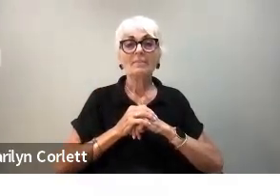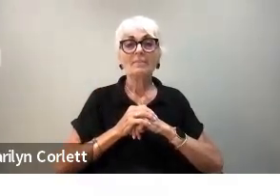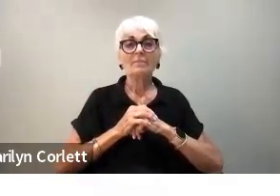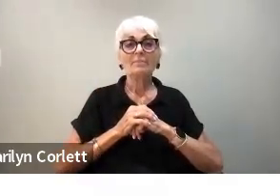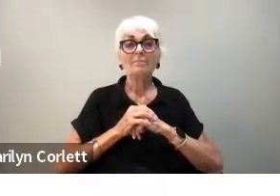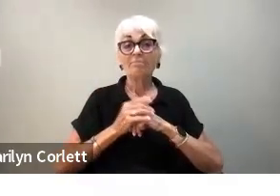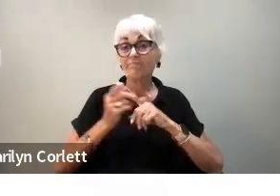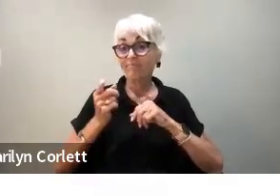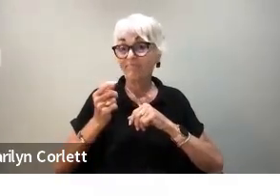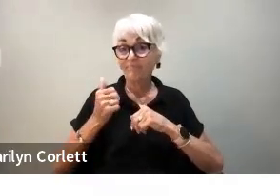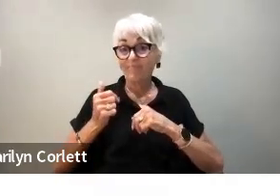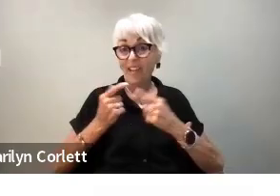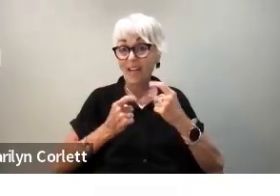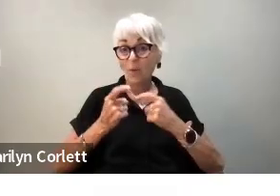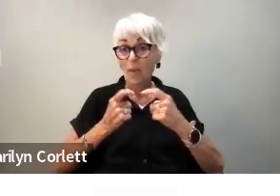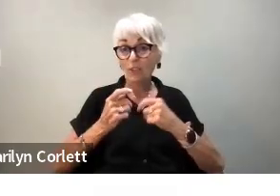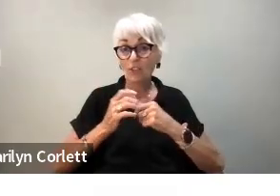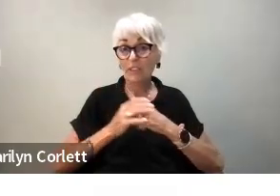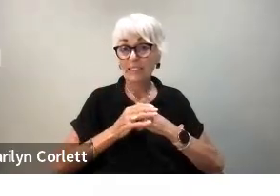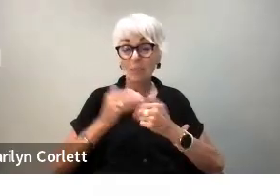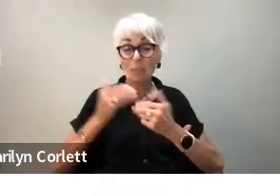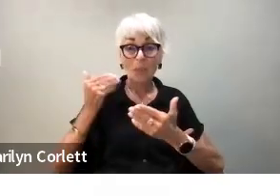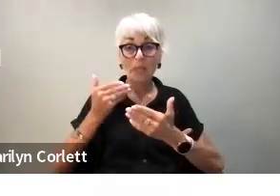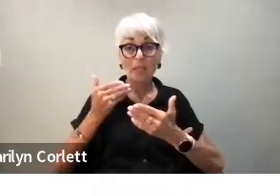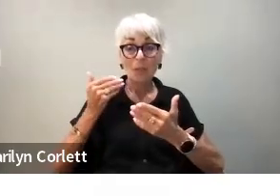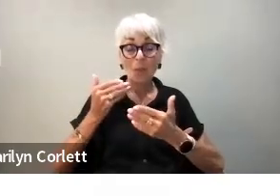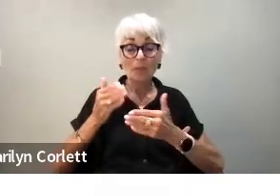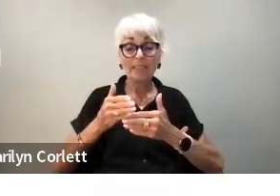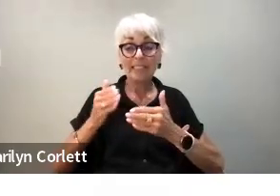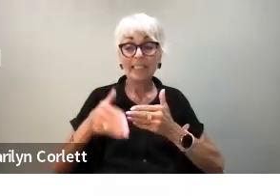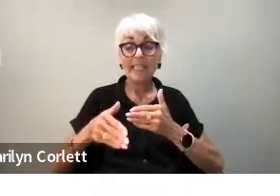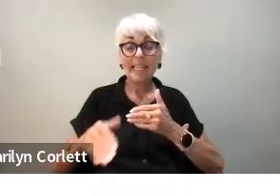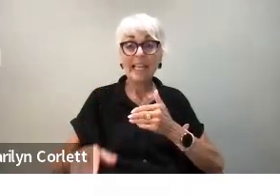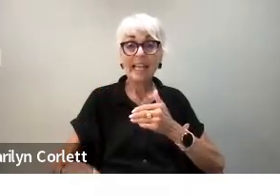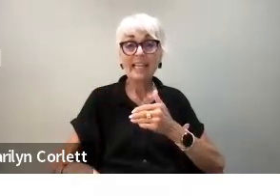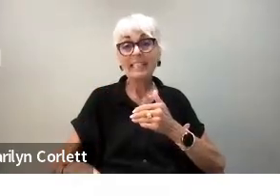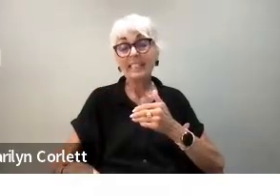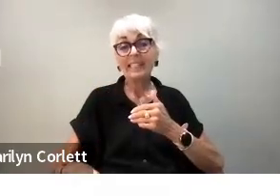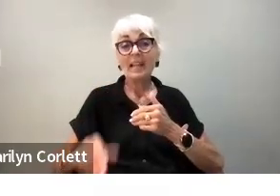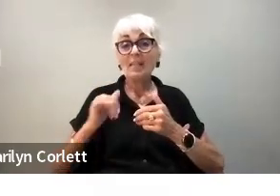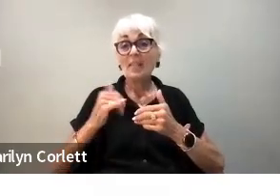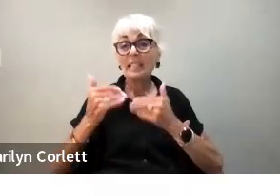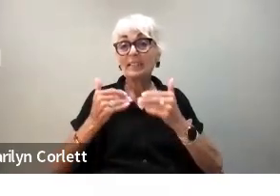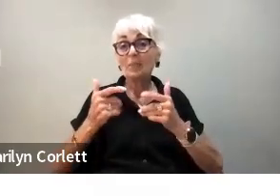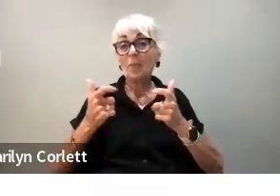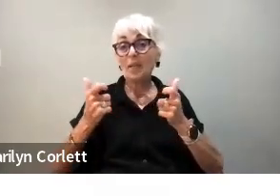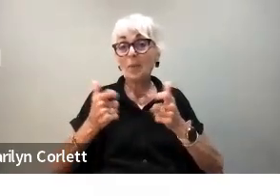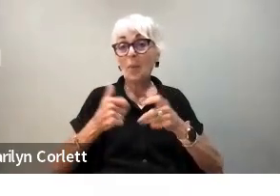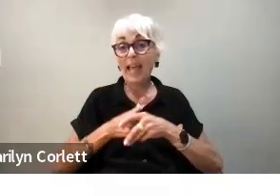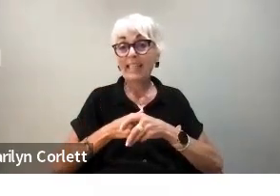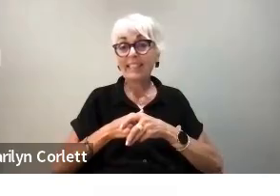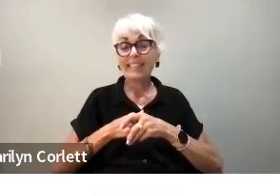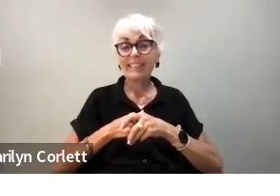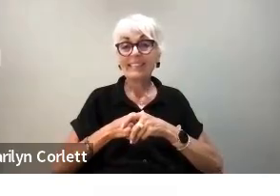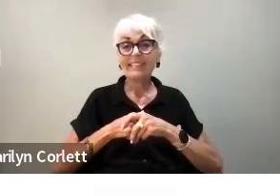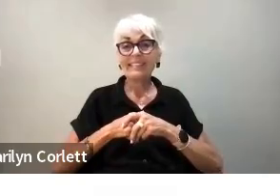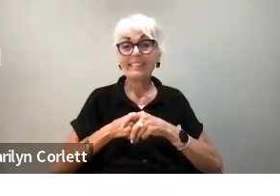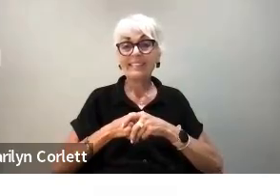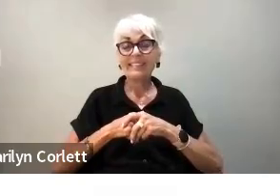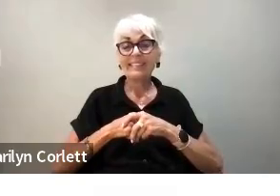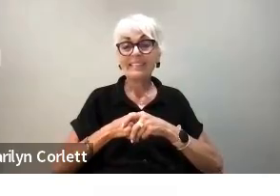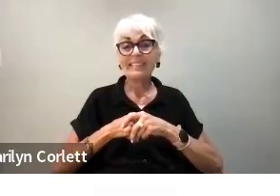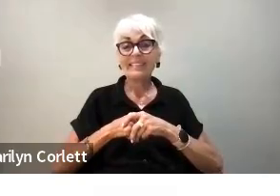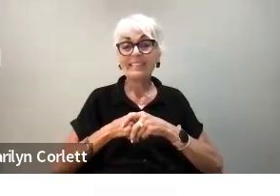So is there any questions about that? We're getting close to the end here. This one was kind of quick. Um,